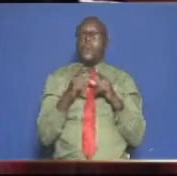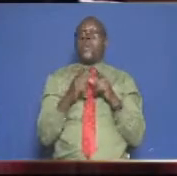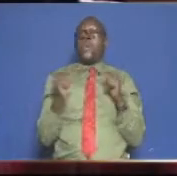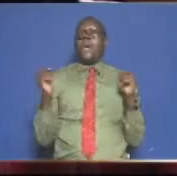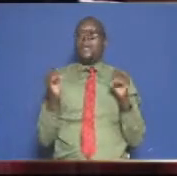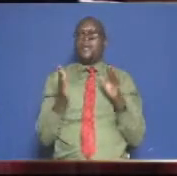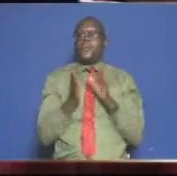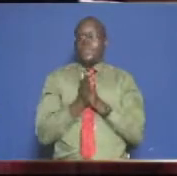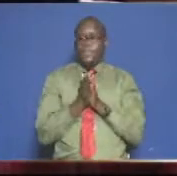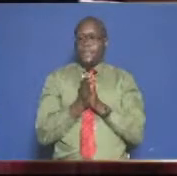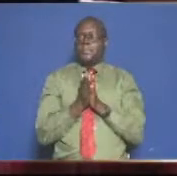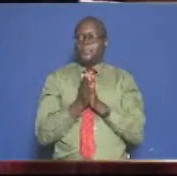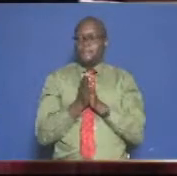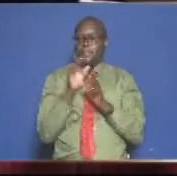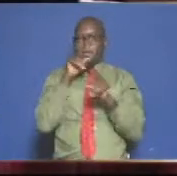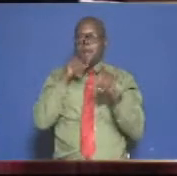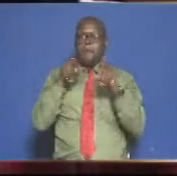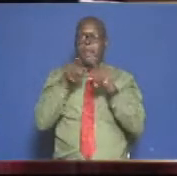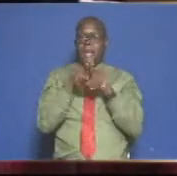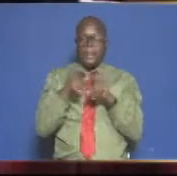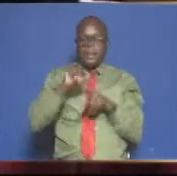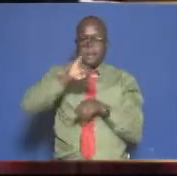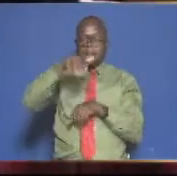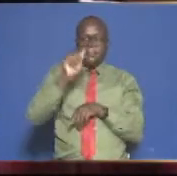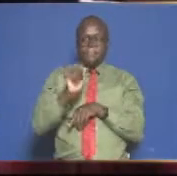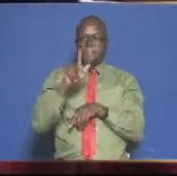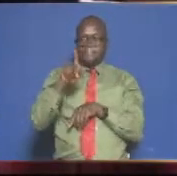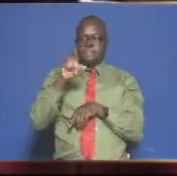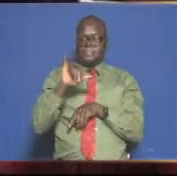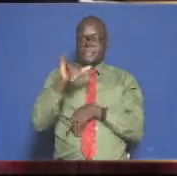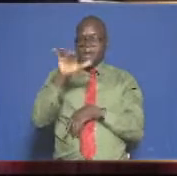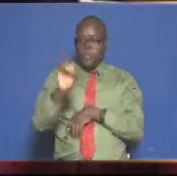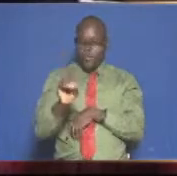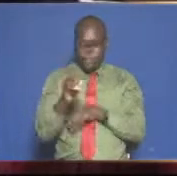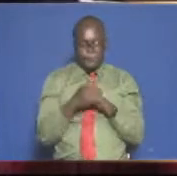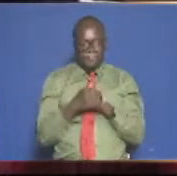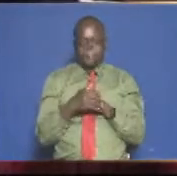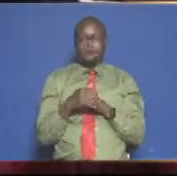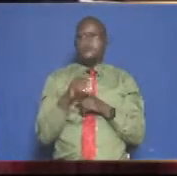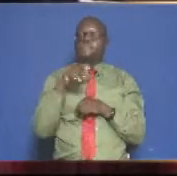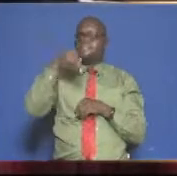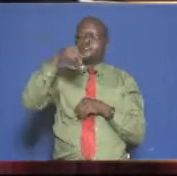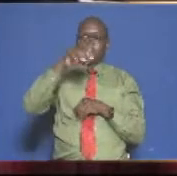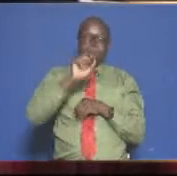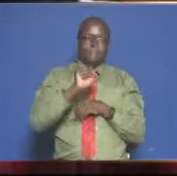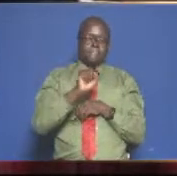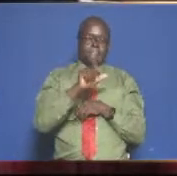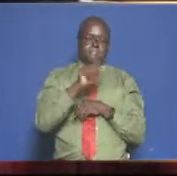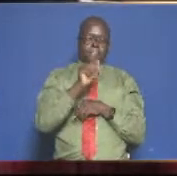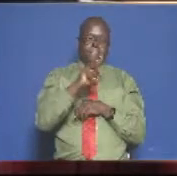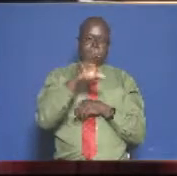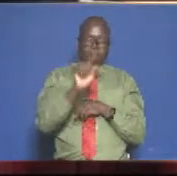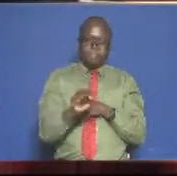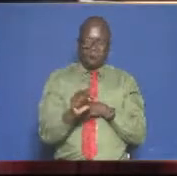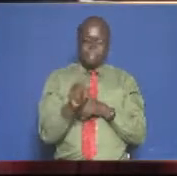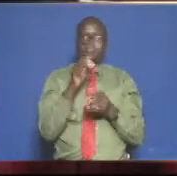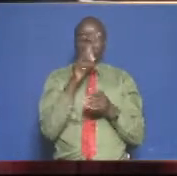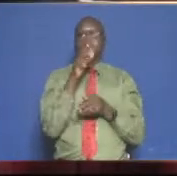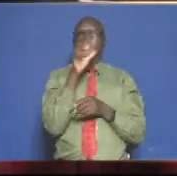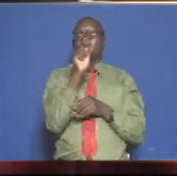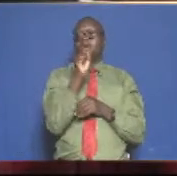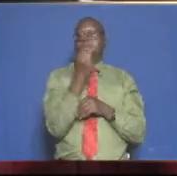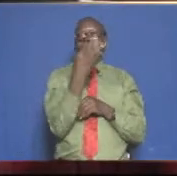I would talk to my brother Jakoyo. No wonder the Bible says in Psalms 39 verse 4, Lord, show me my